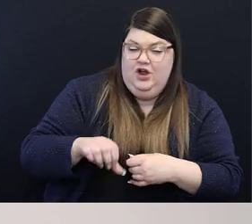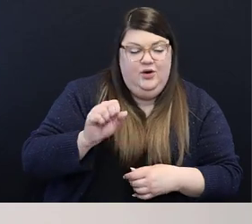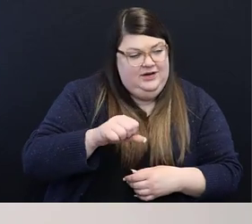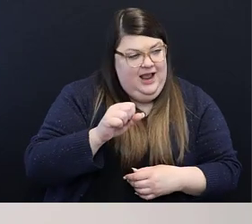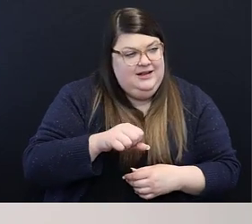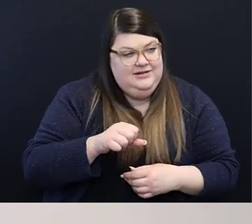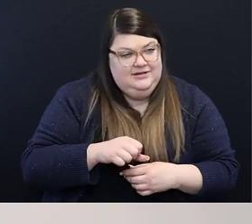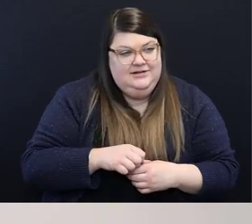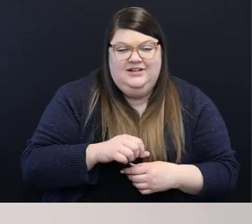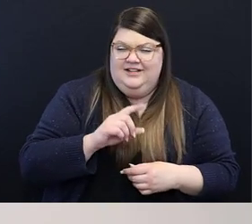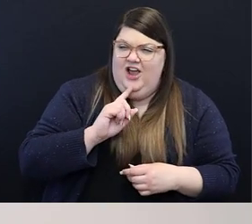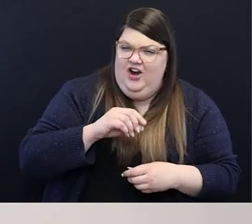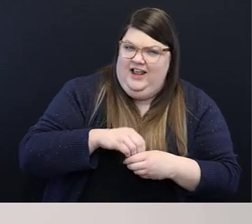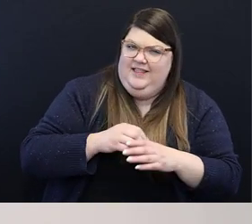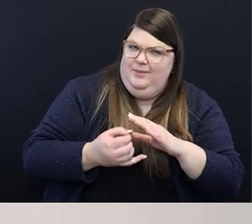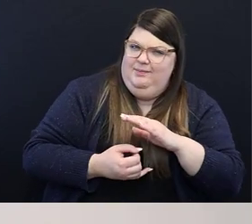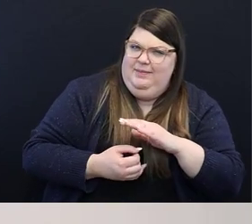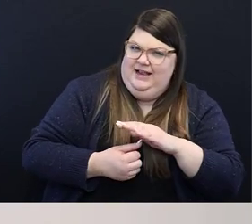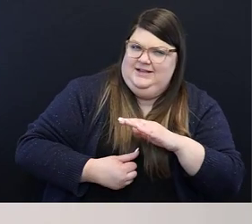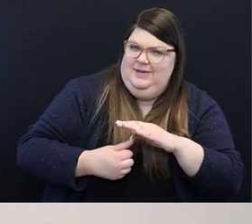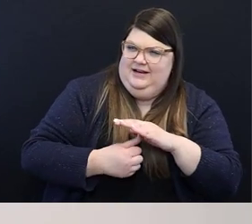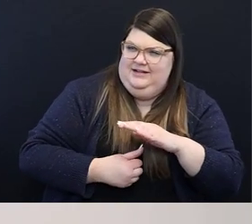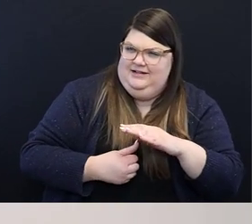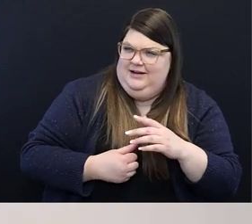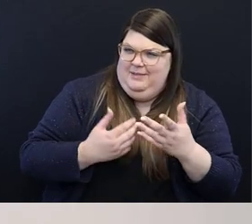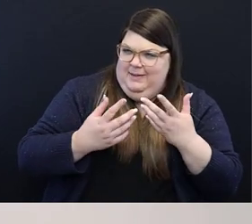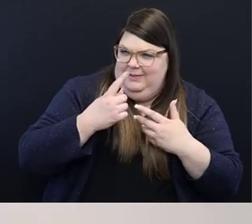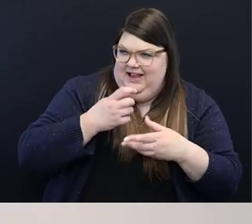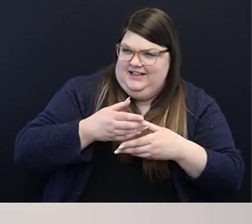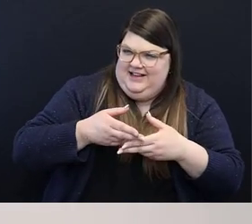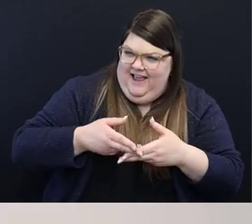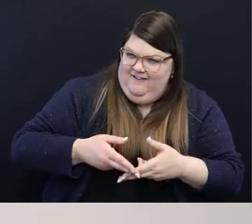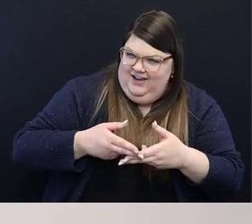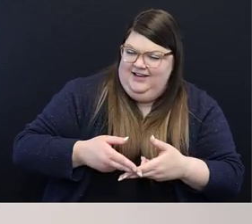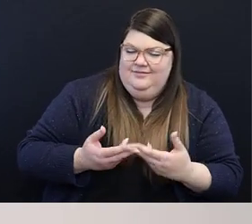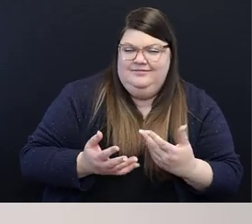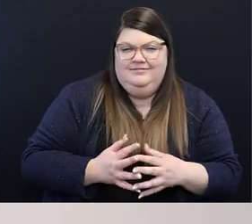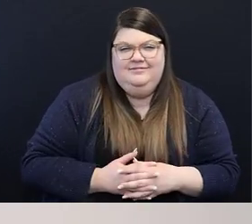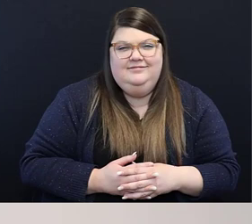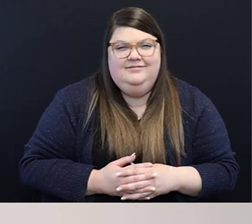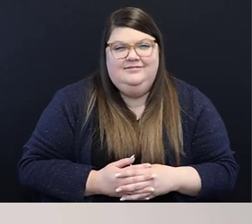the basement. They are. Yeah. Maybe it's because it's heavy. I don't know.